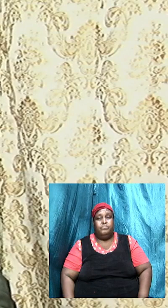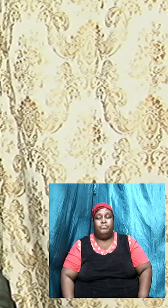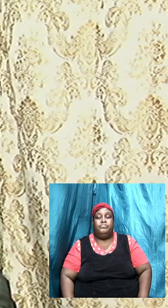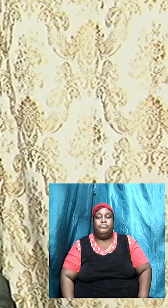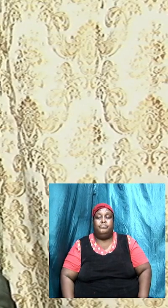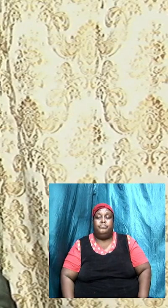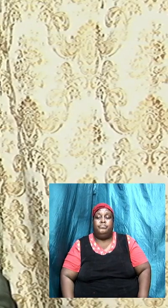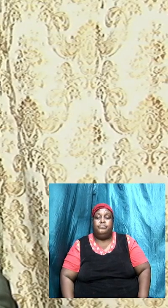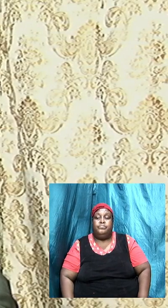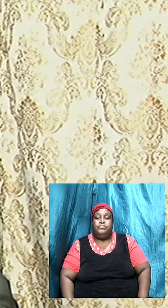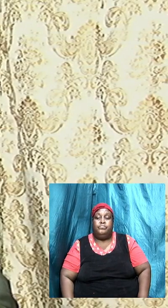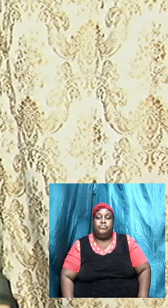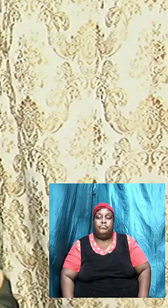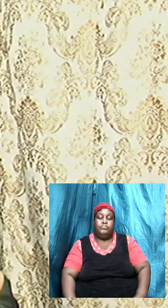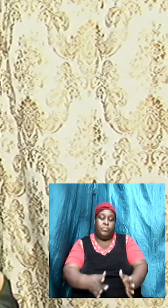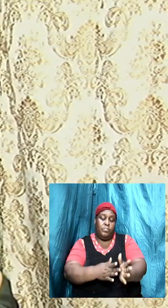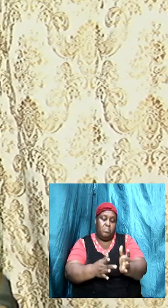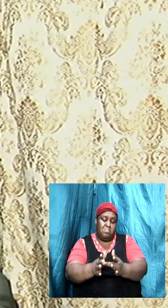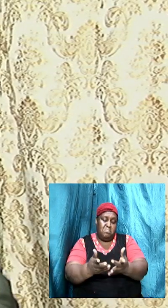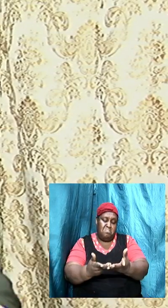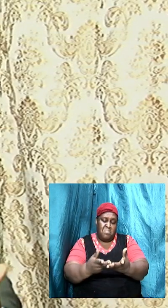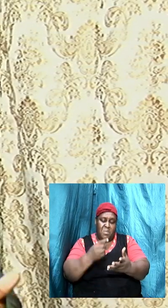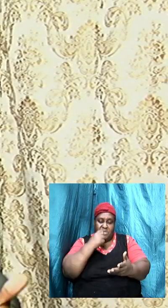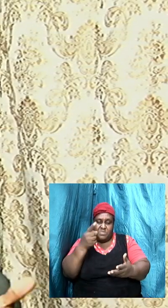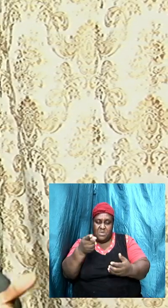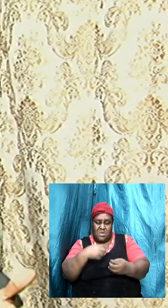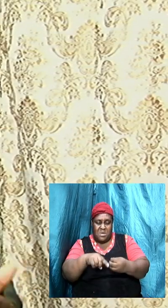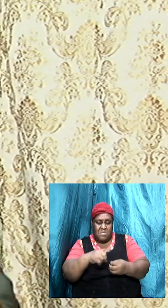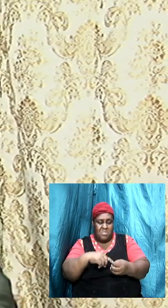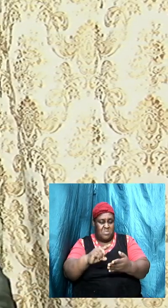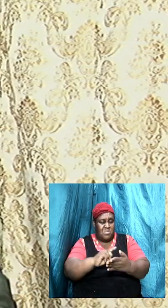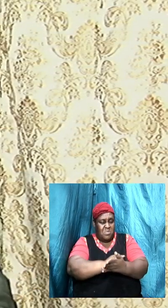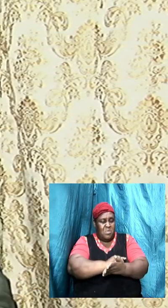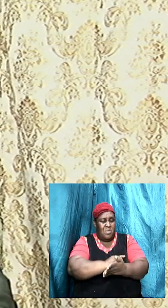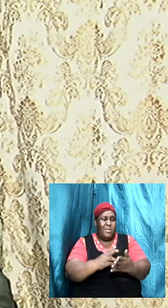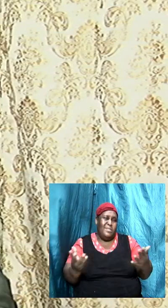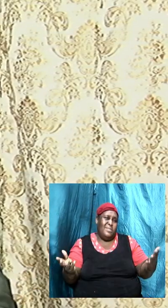in, you know, as the Bible speaks about doctrine. What makes a good doctrine?